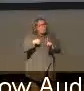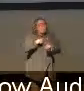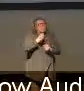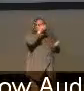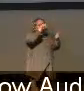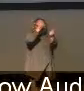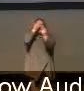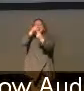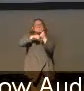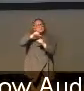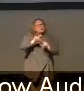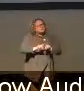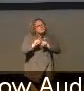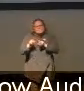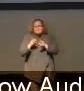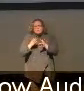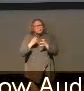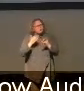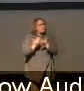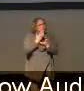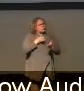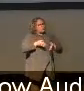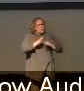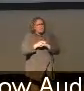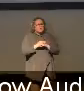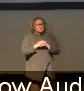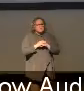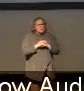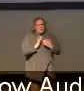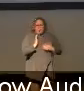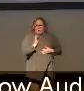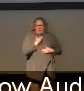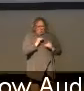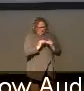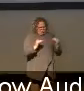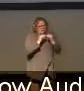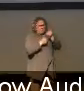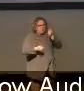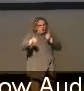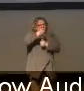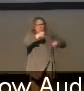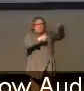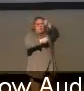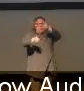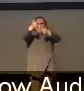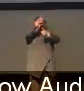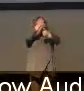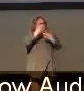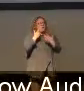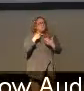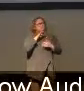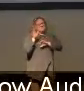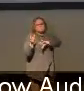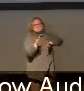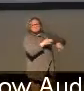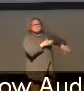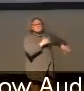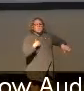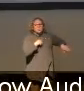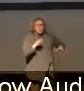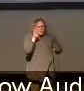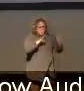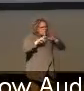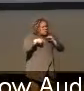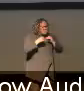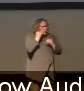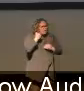don't worry about the differences, status, or traditional power relationships. We worry about whether we